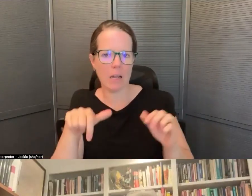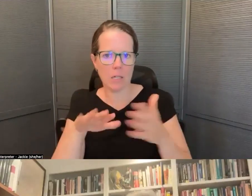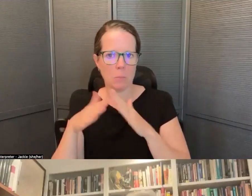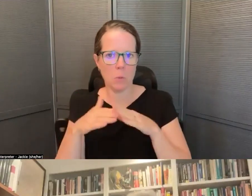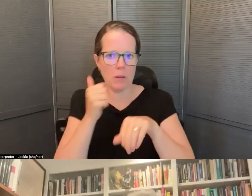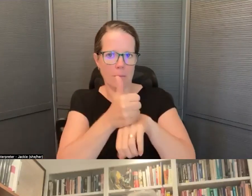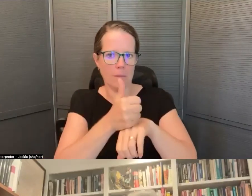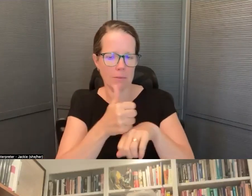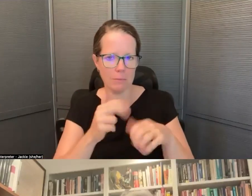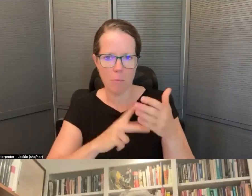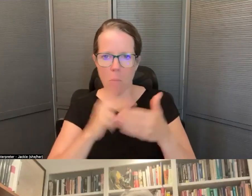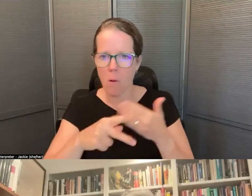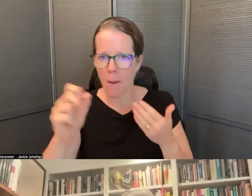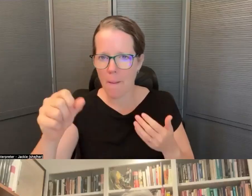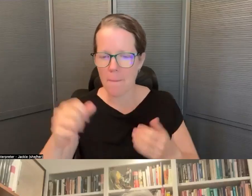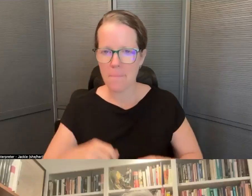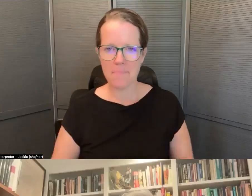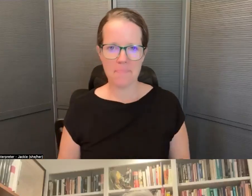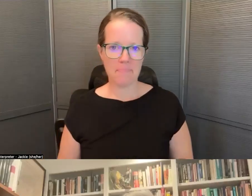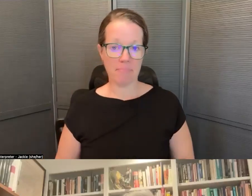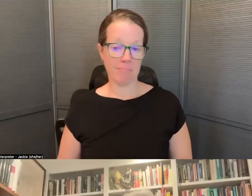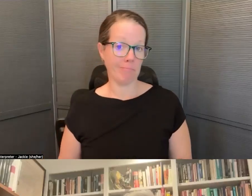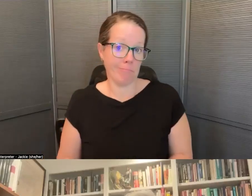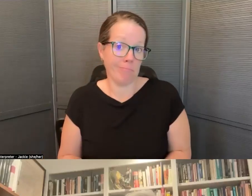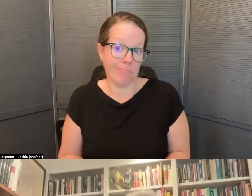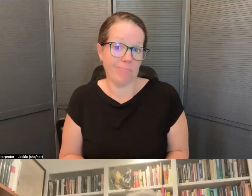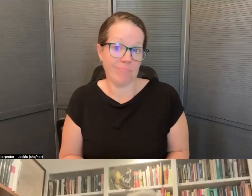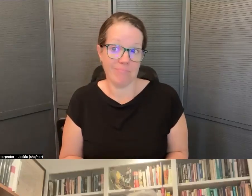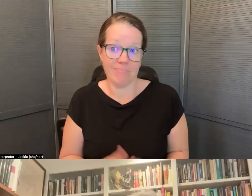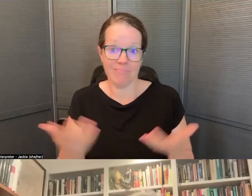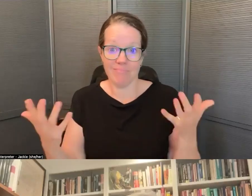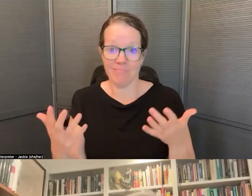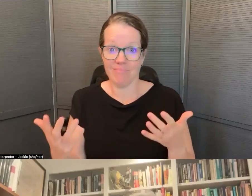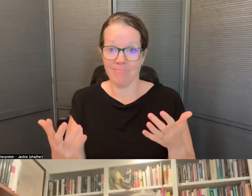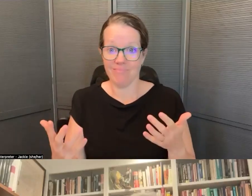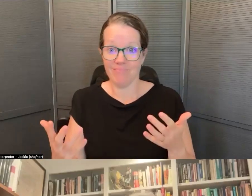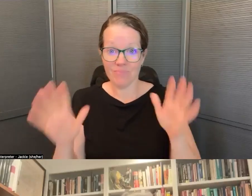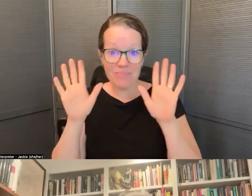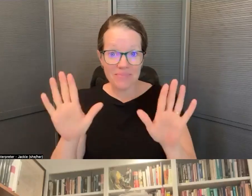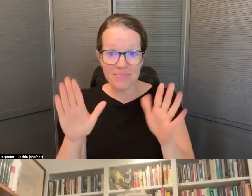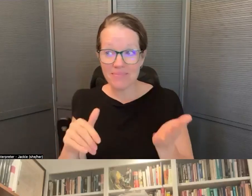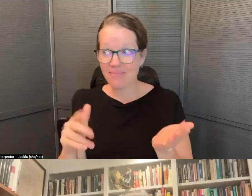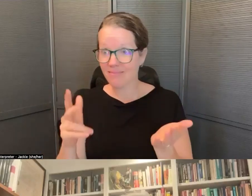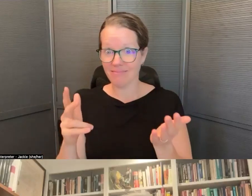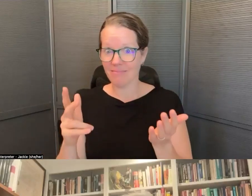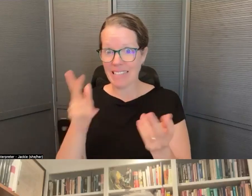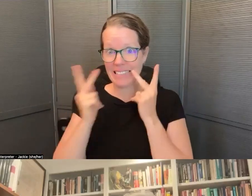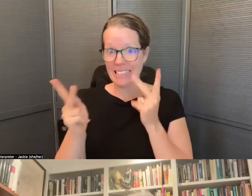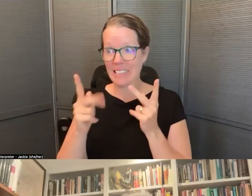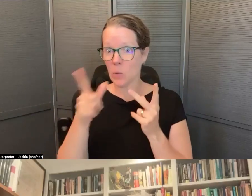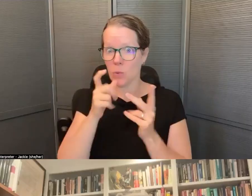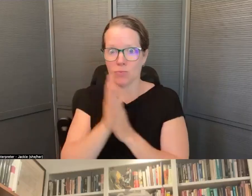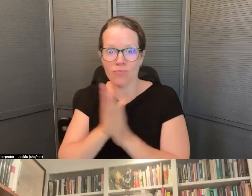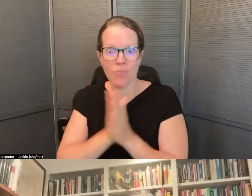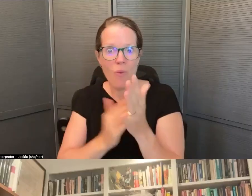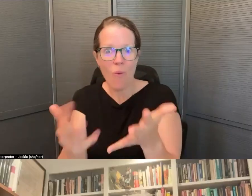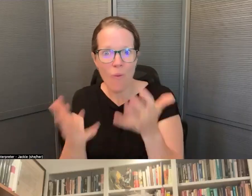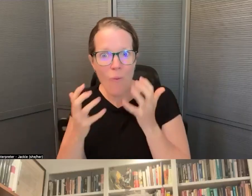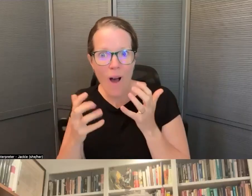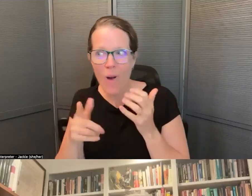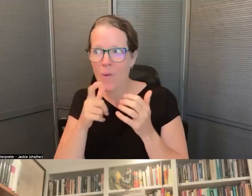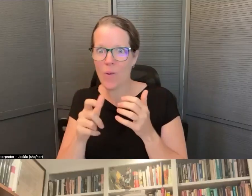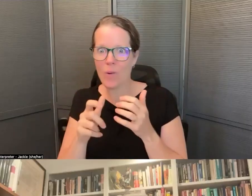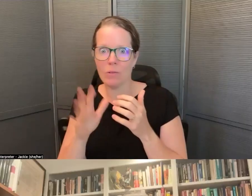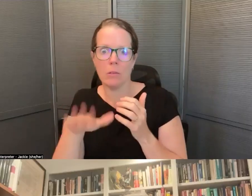It's been amazing to see the want and excitement and need for continued classes